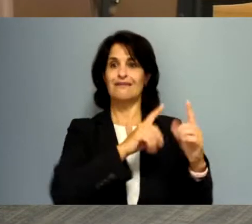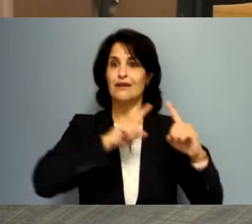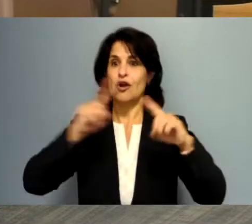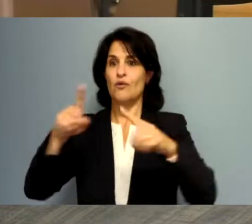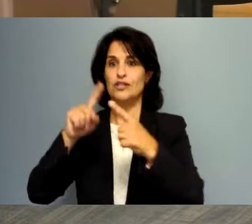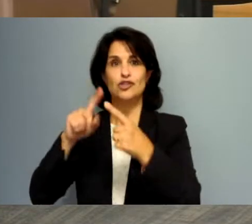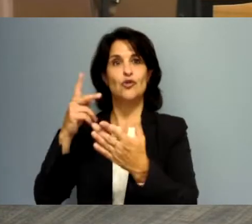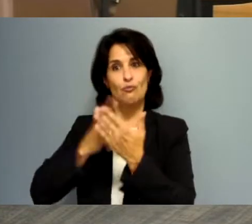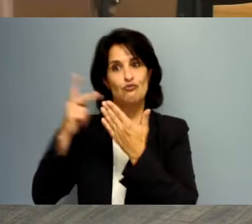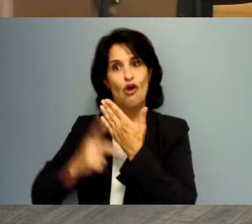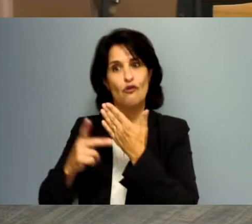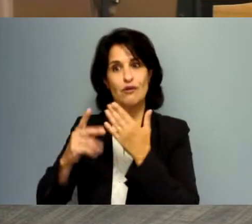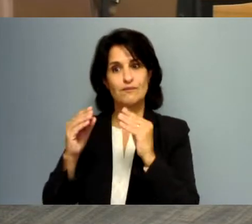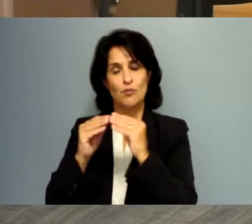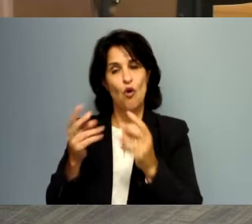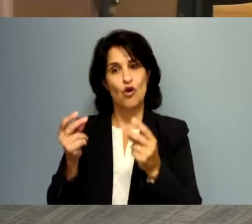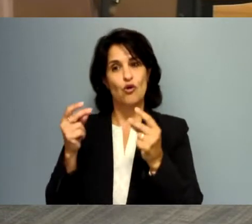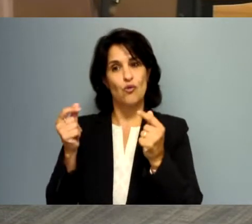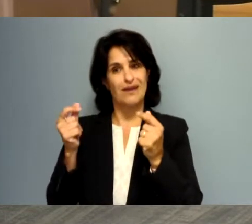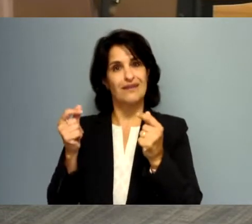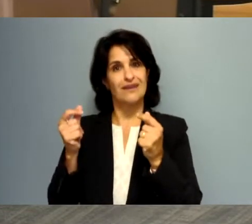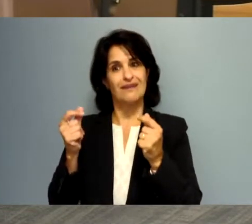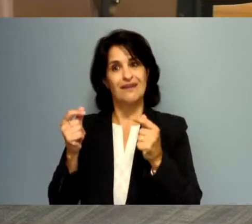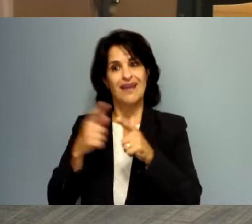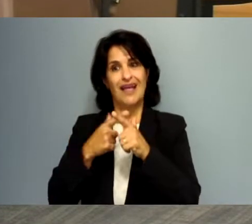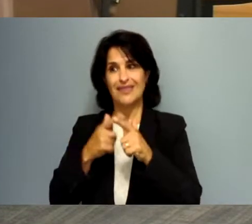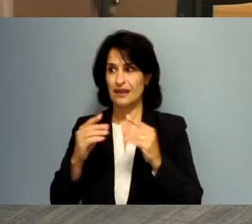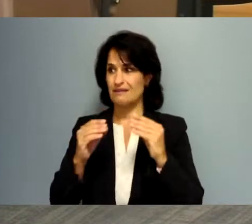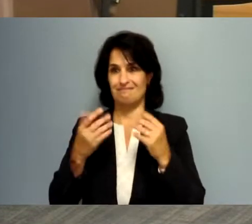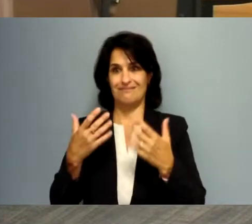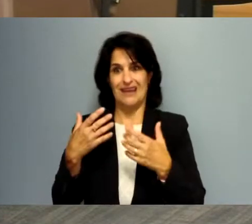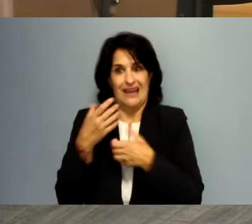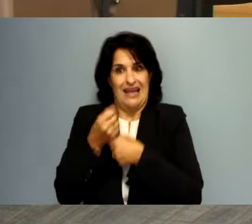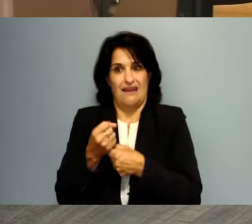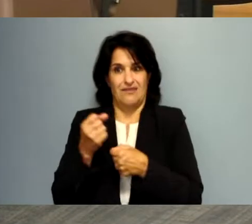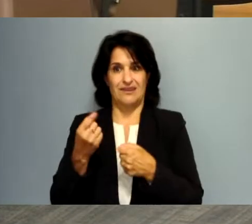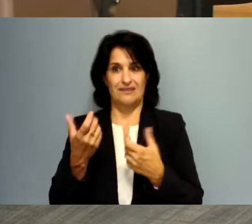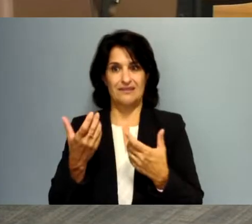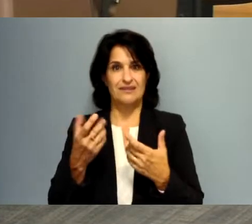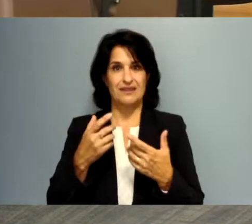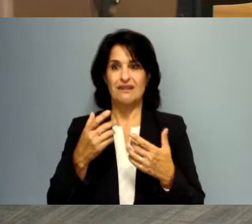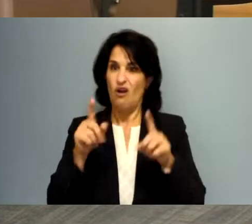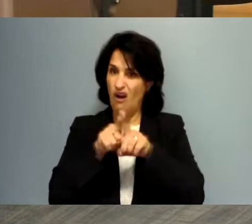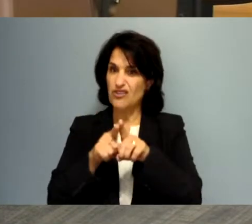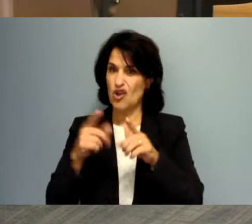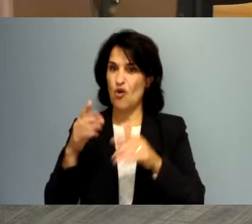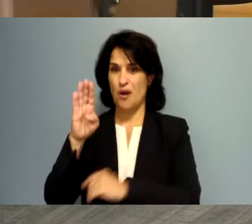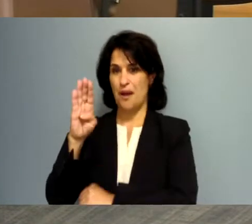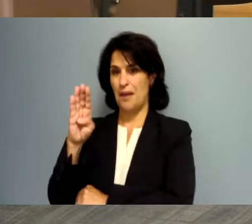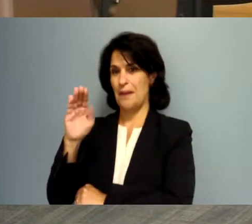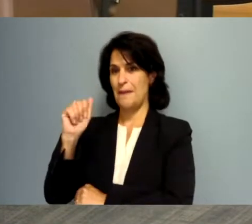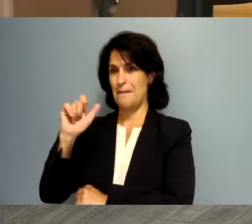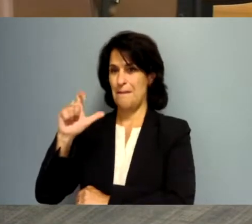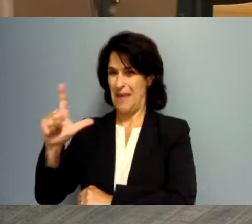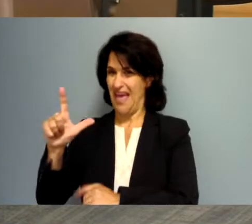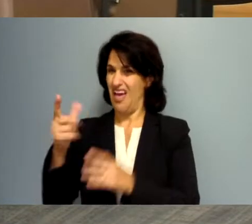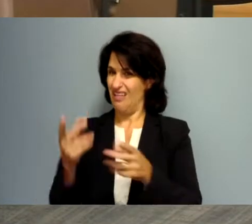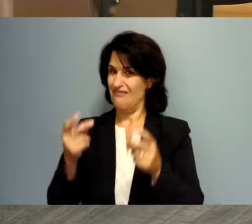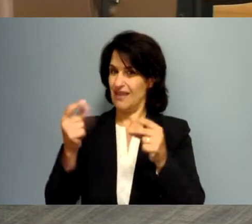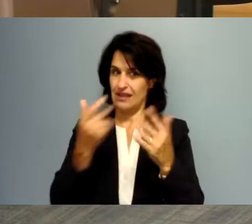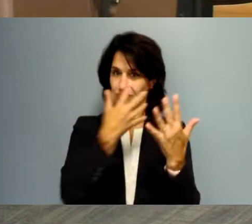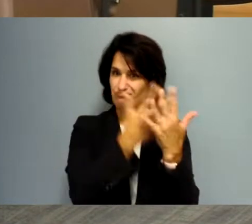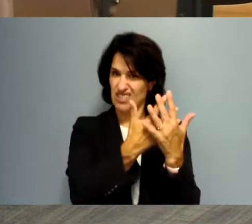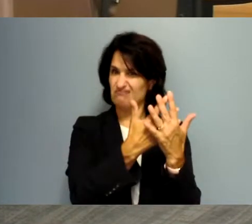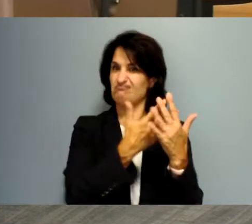we're confident we'll be able to get people out of the institution on bail a little faster. Now, we are aware, I'm sure